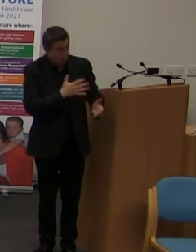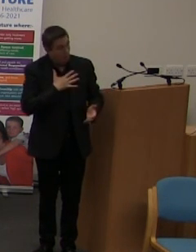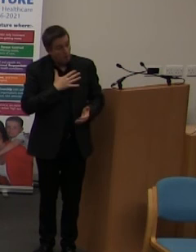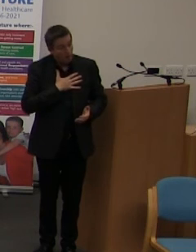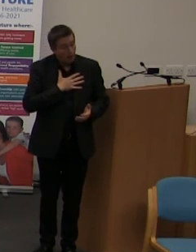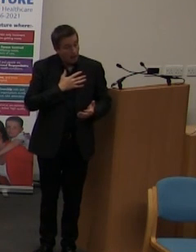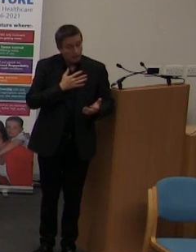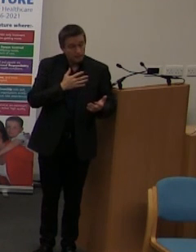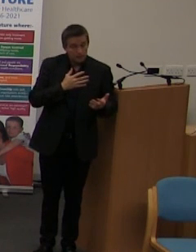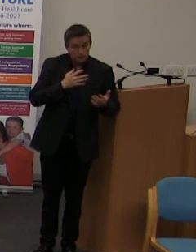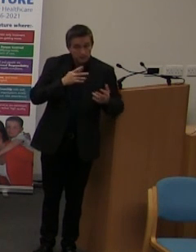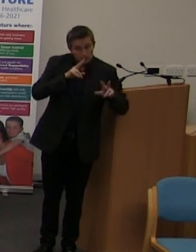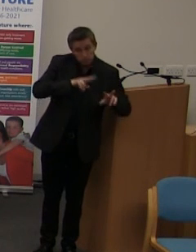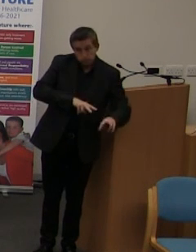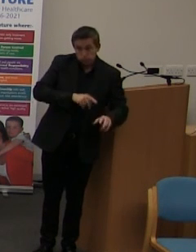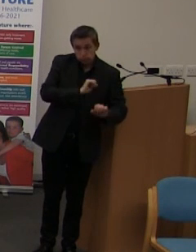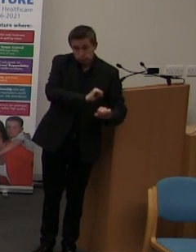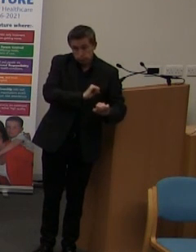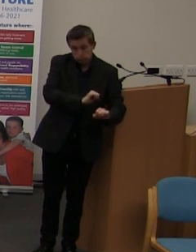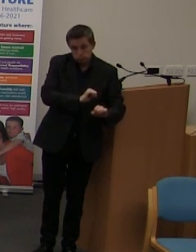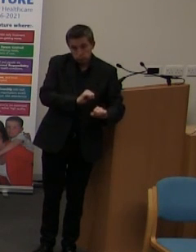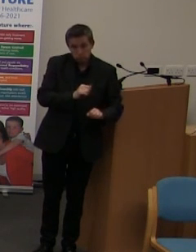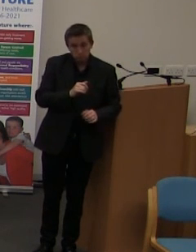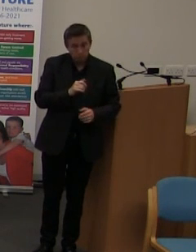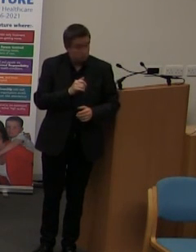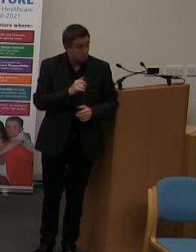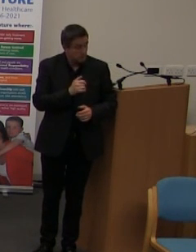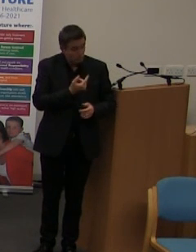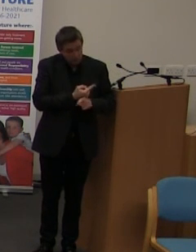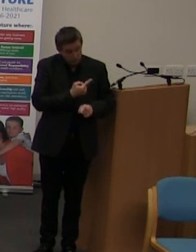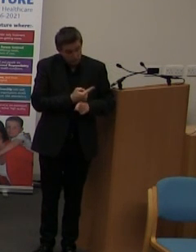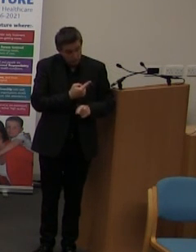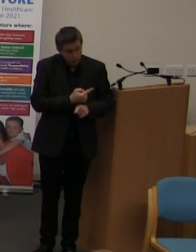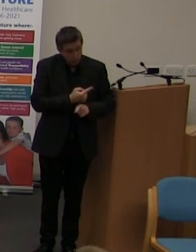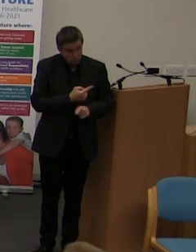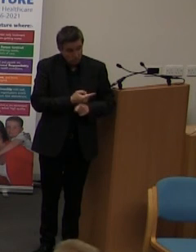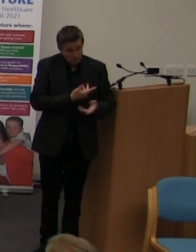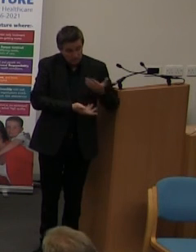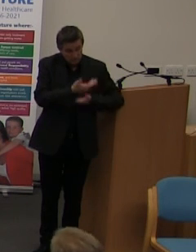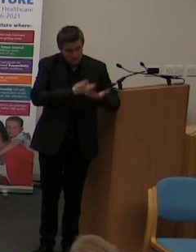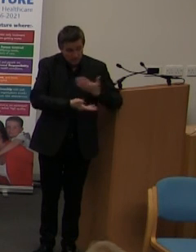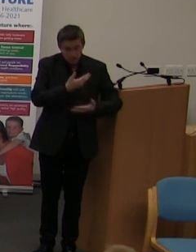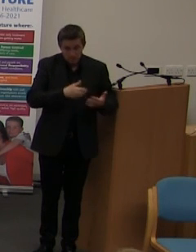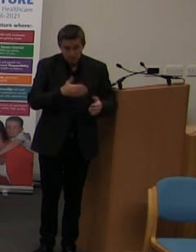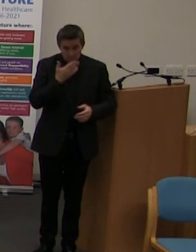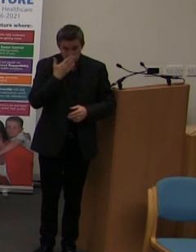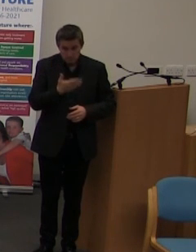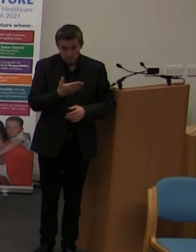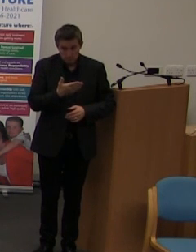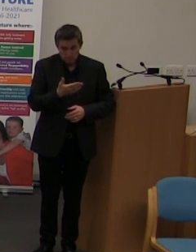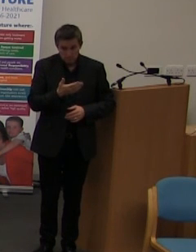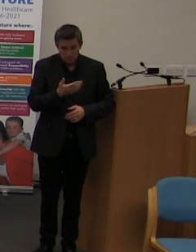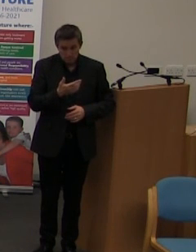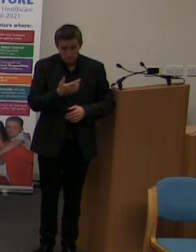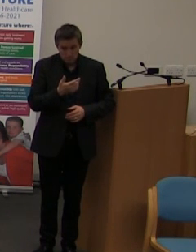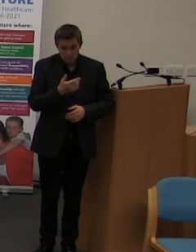mind if the audience and everyone's comfortable that we maybe chat at the end and get the example. And it sounds as if you've got a group